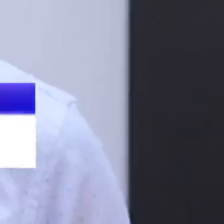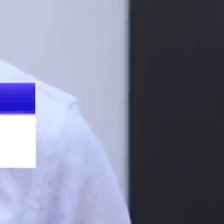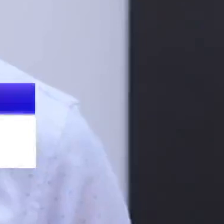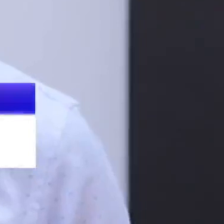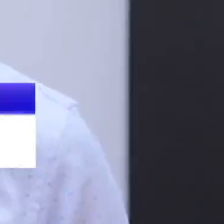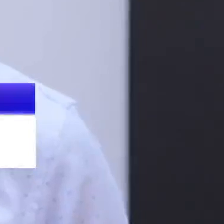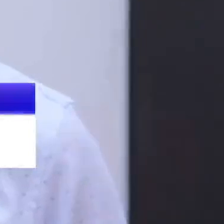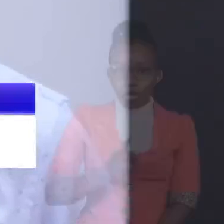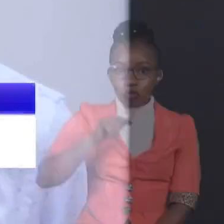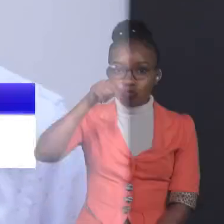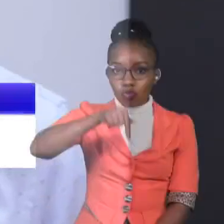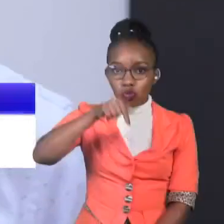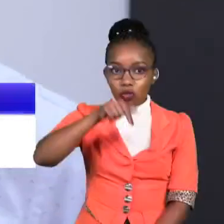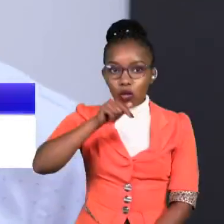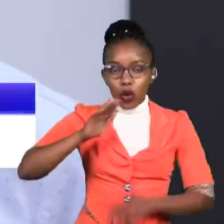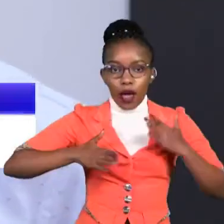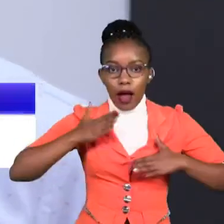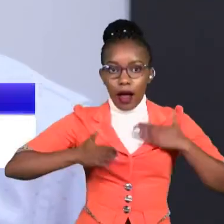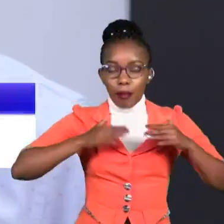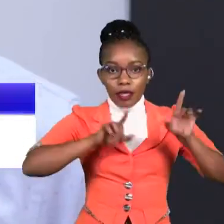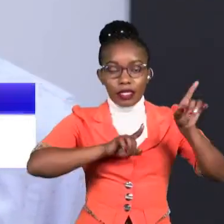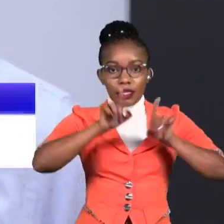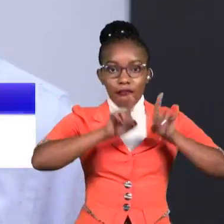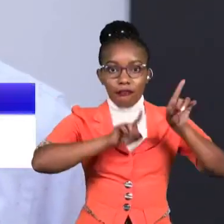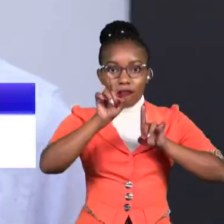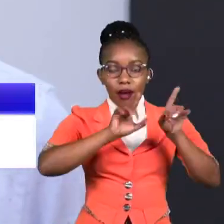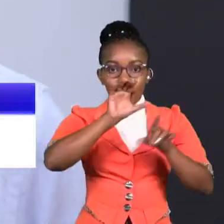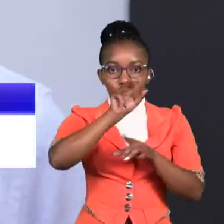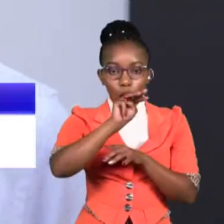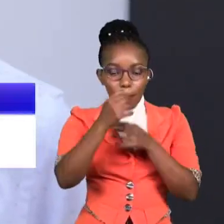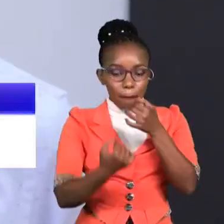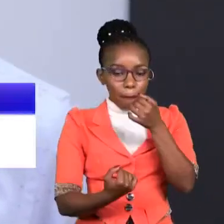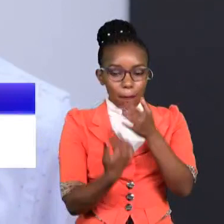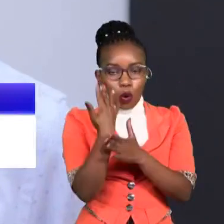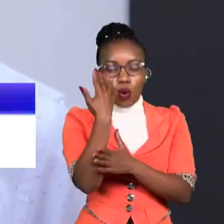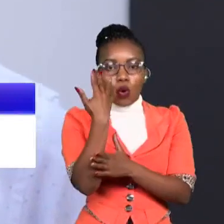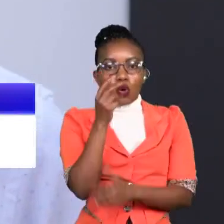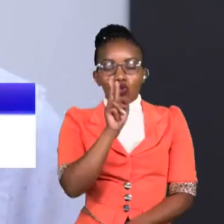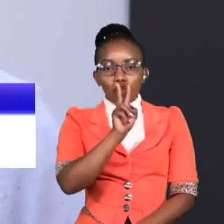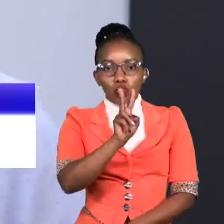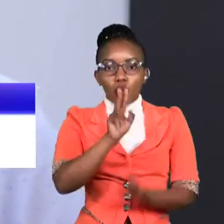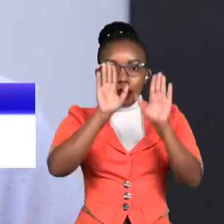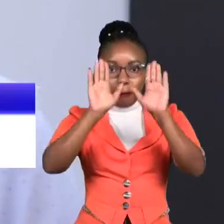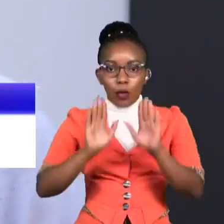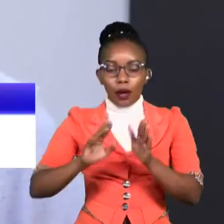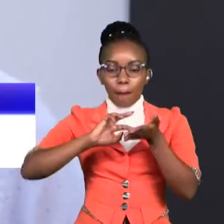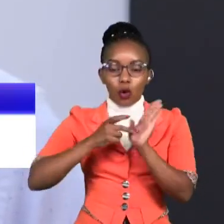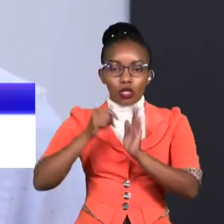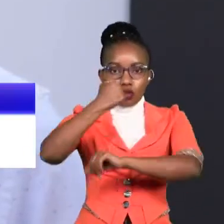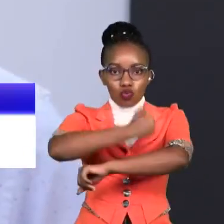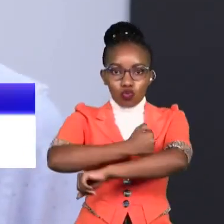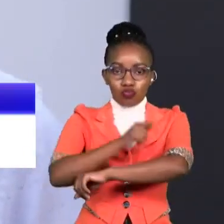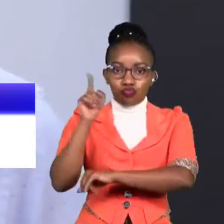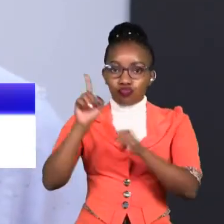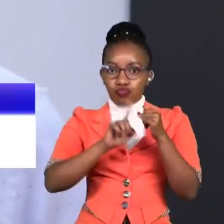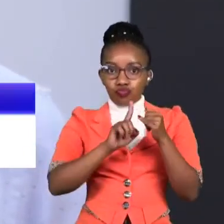Today we are delighted as Safaricom Foundation to be launching two important projects for this school. One